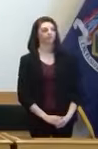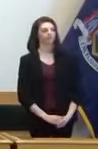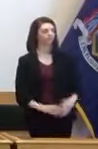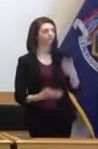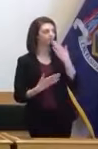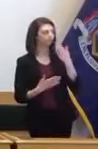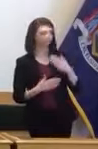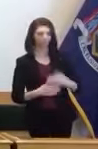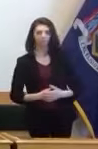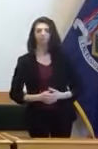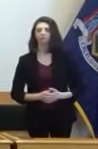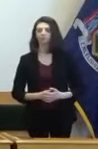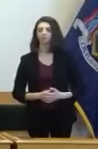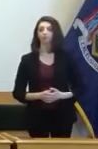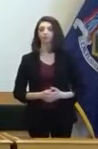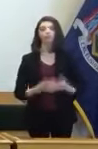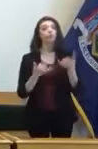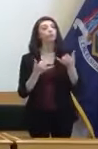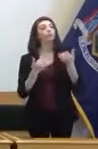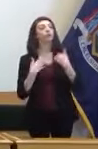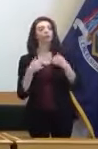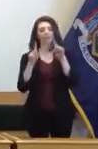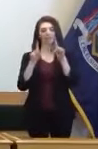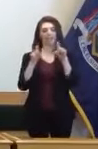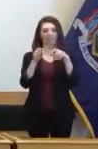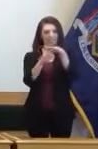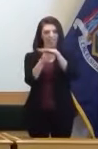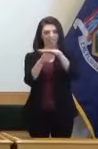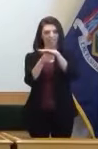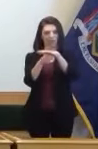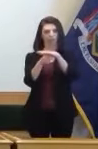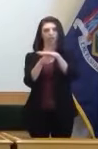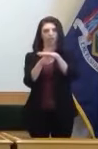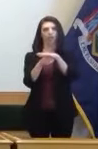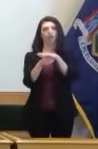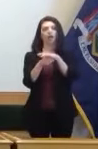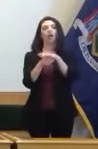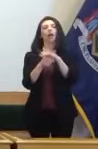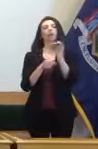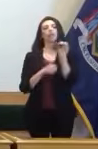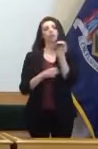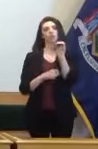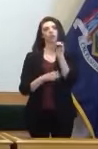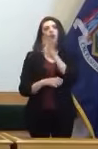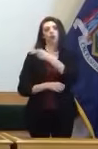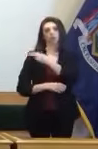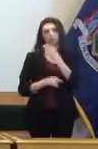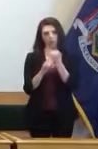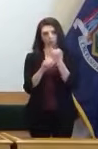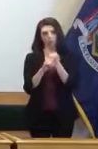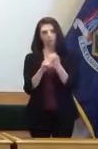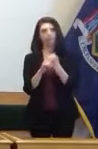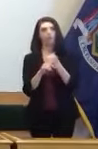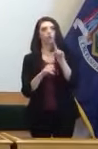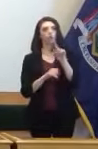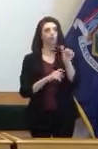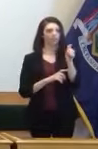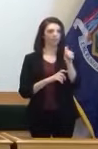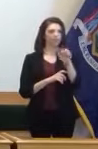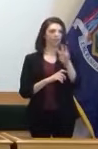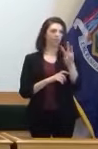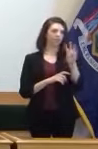Thank you. Currently, we have a testing site in our main Oswego Hospital campus at 110 West 6th Street. In